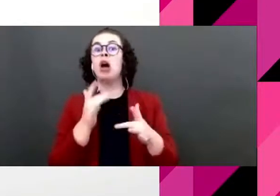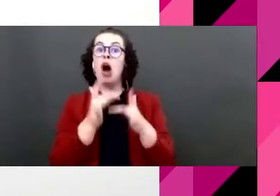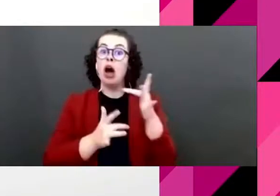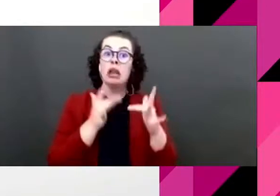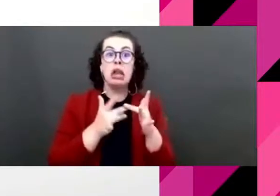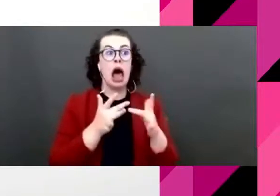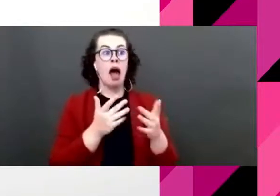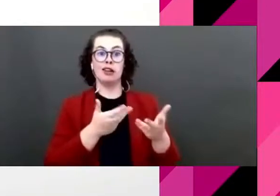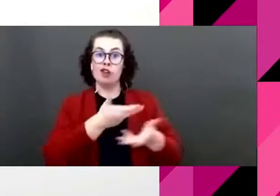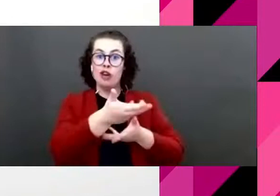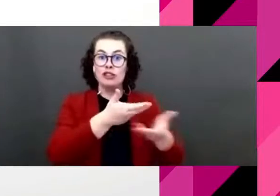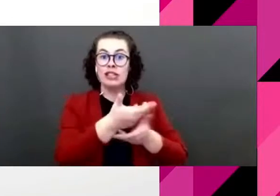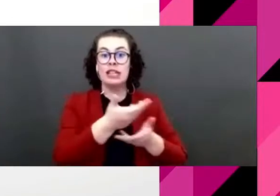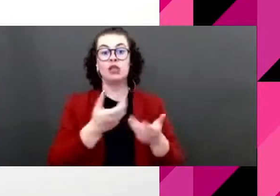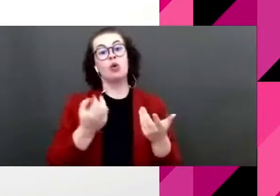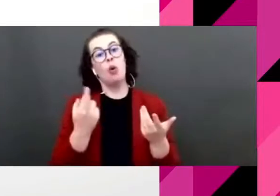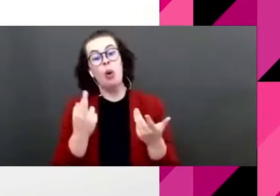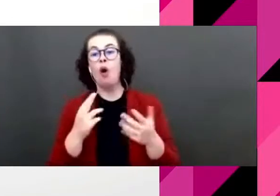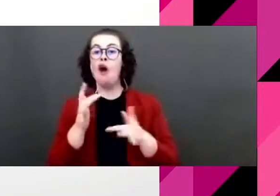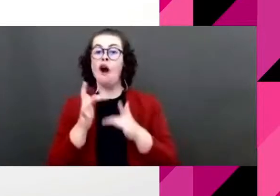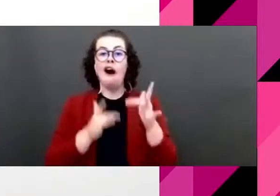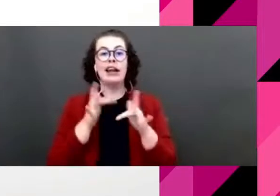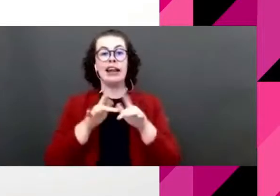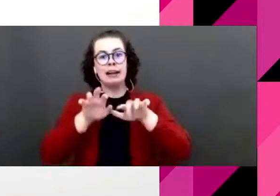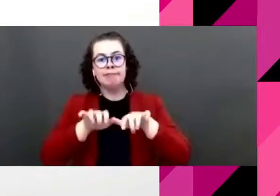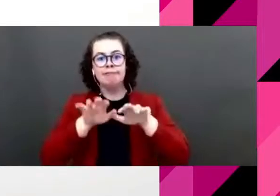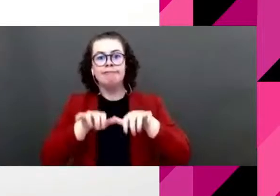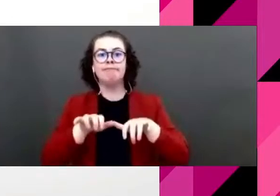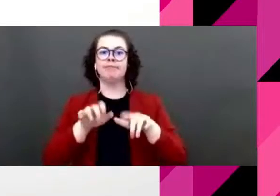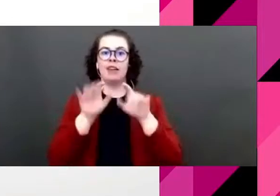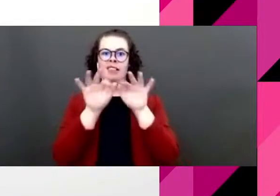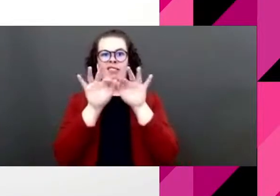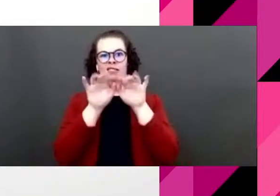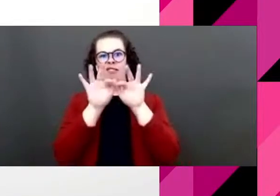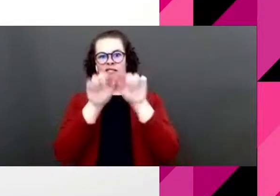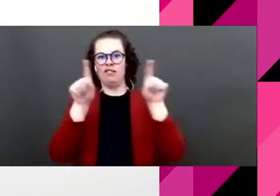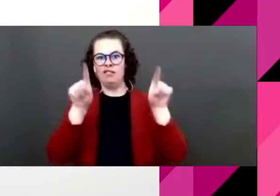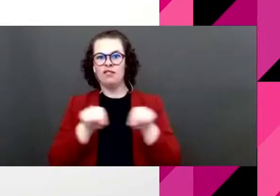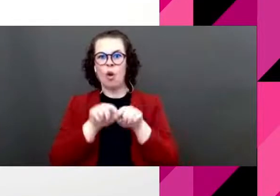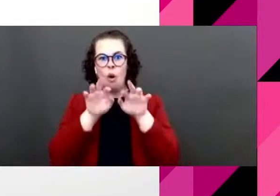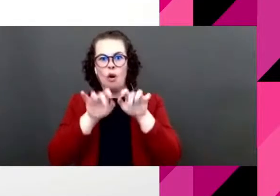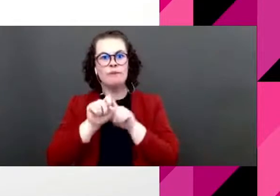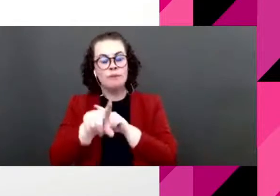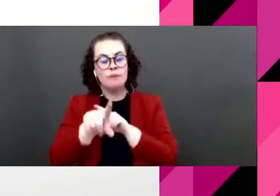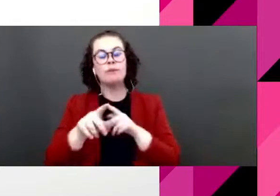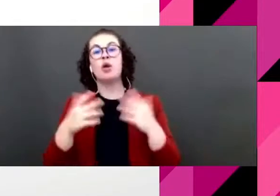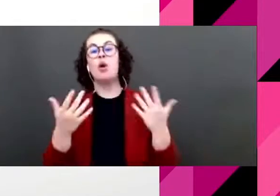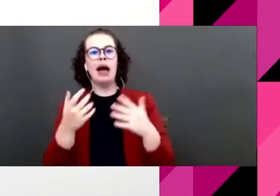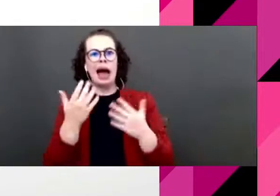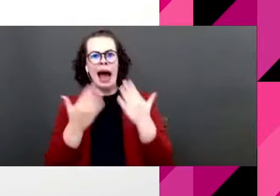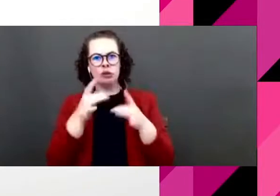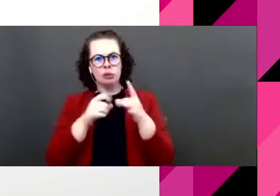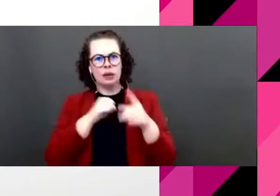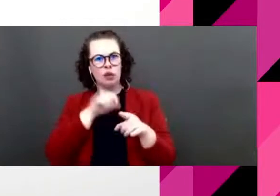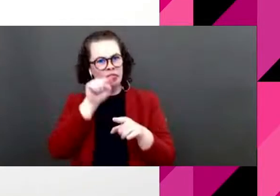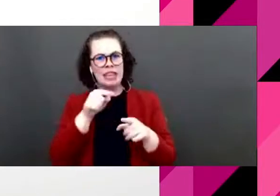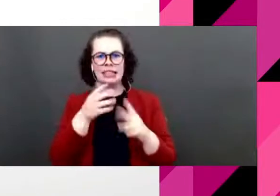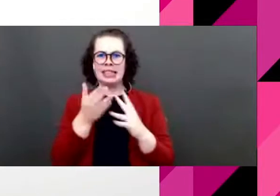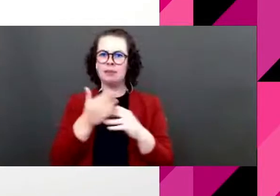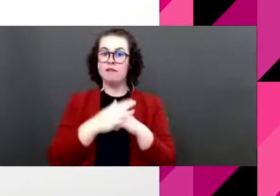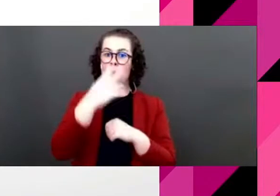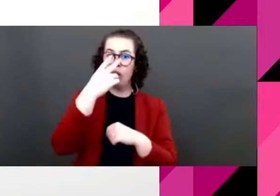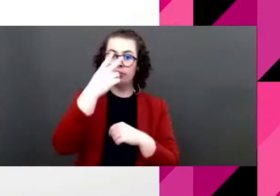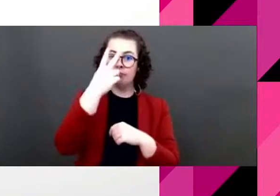consultations, whether it's online forms, how to make sure that the information is accessible for blind people, for deaf people, for people with